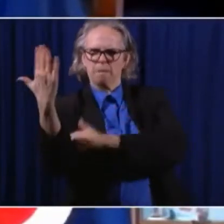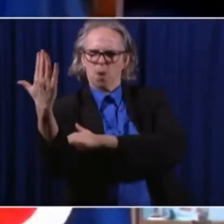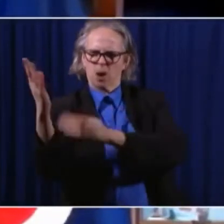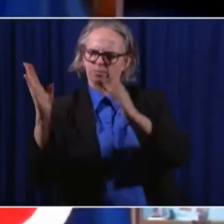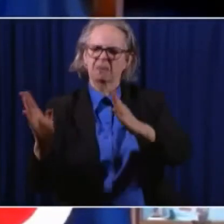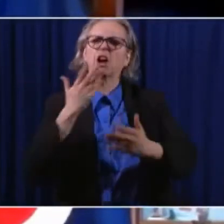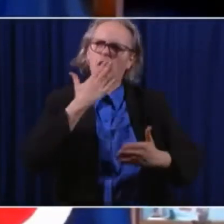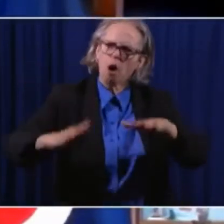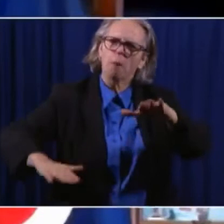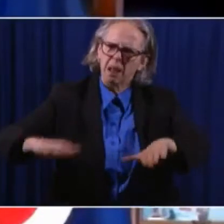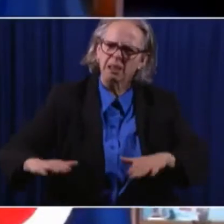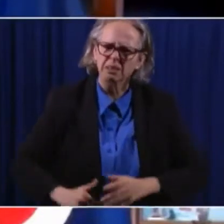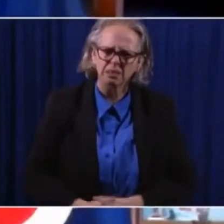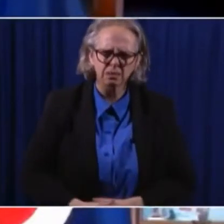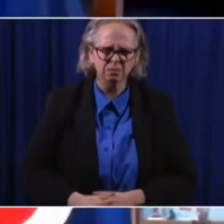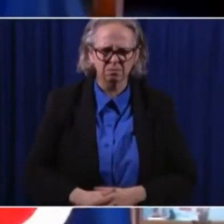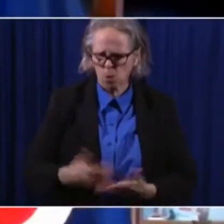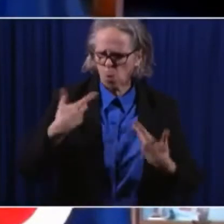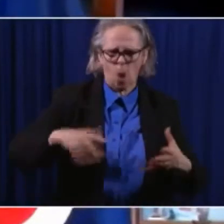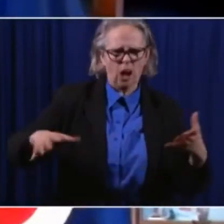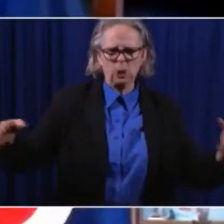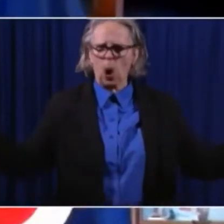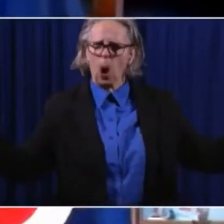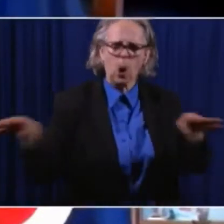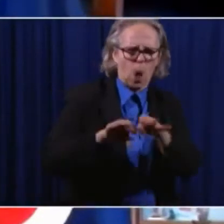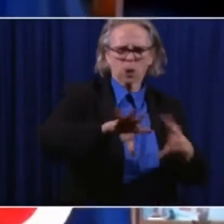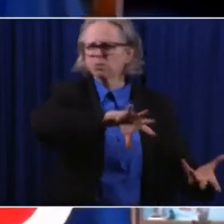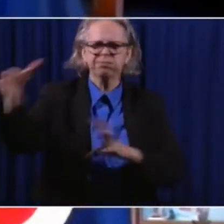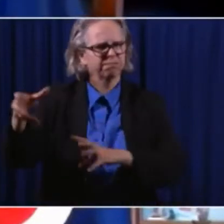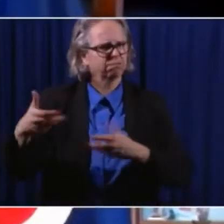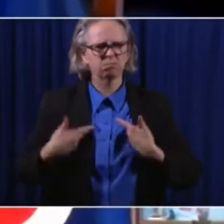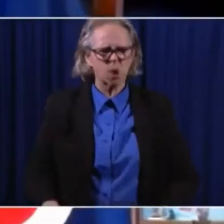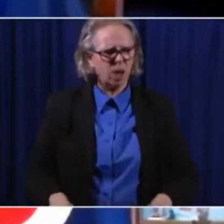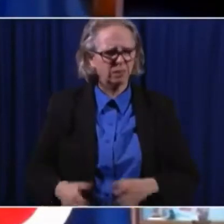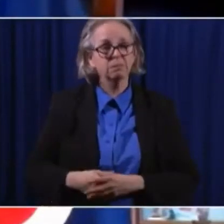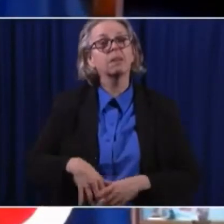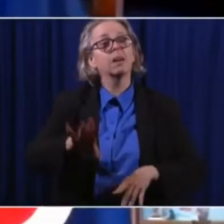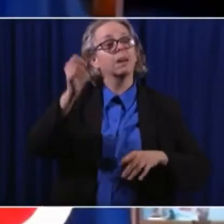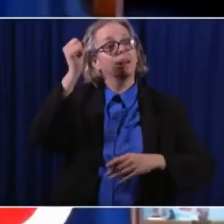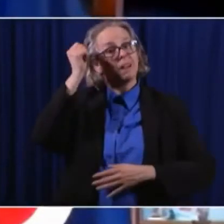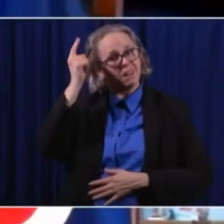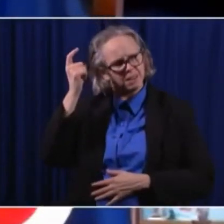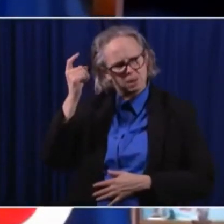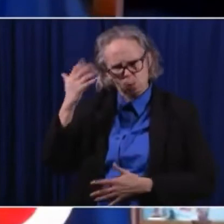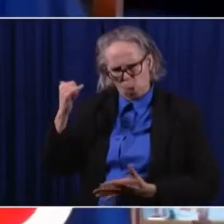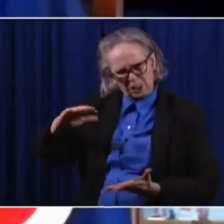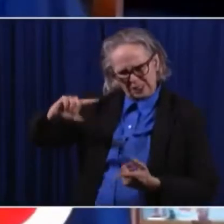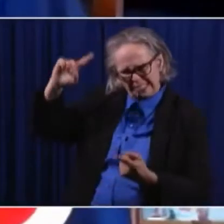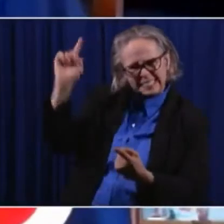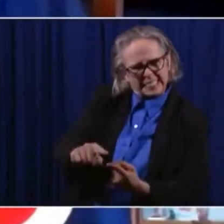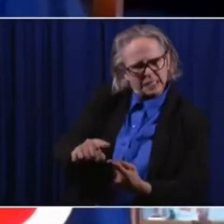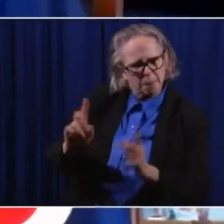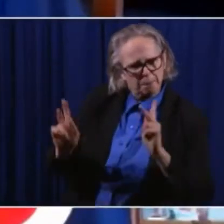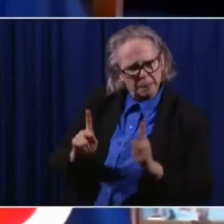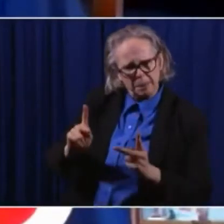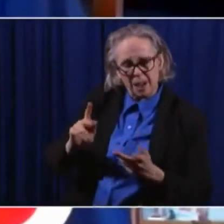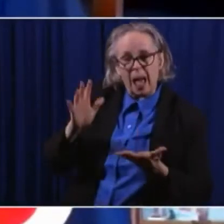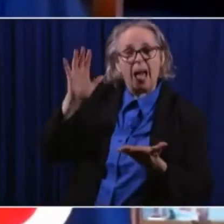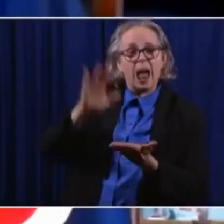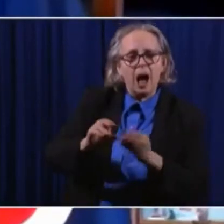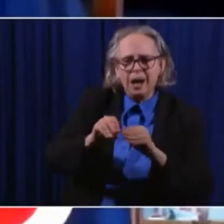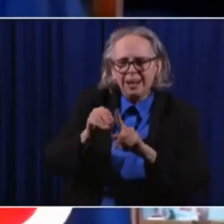impact for our healthcare providers. That's the balance. And the majority of the opinions of the people we talked to felt